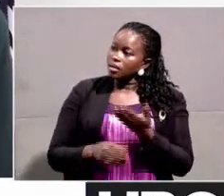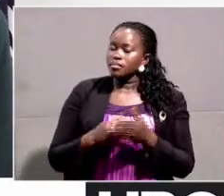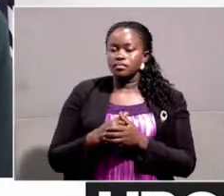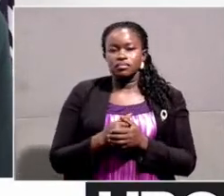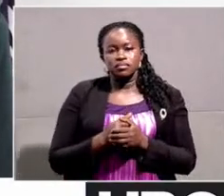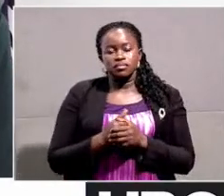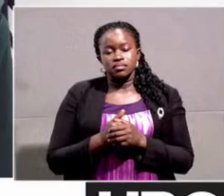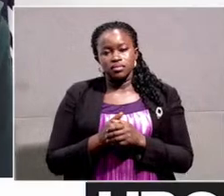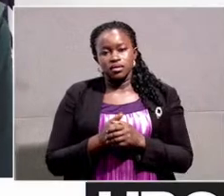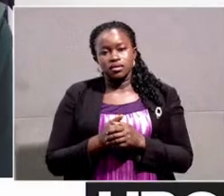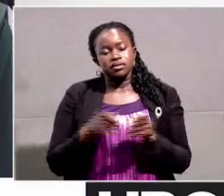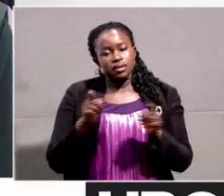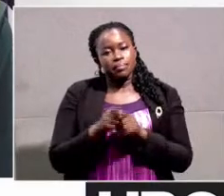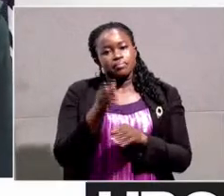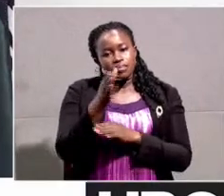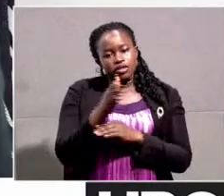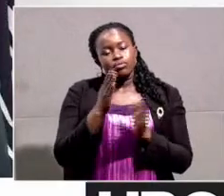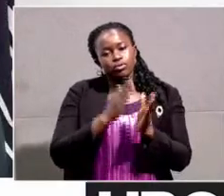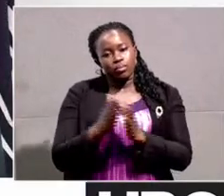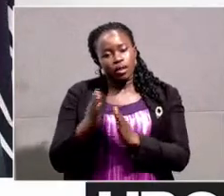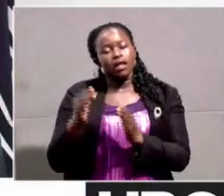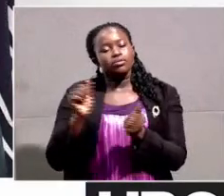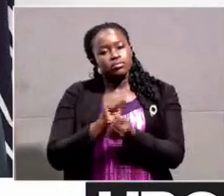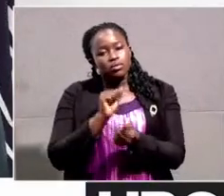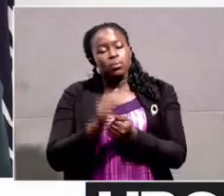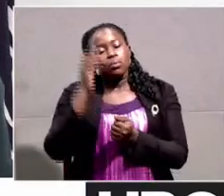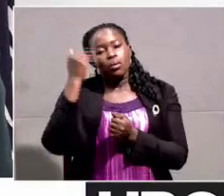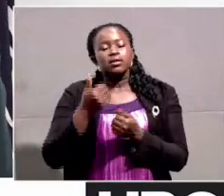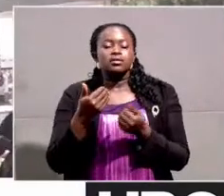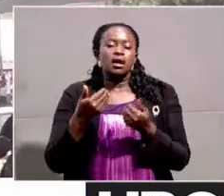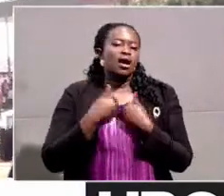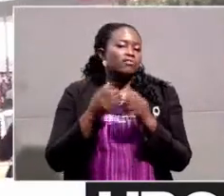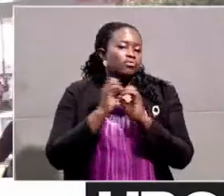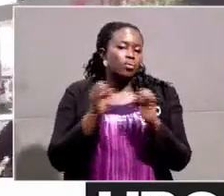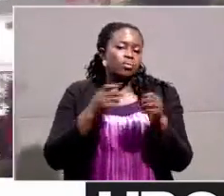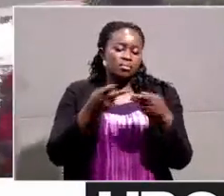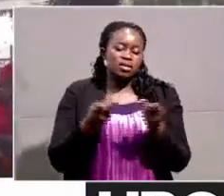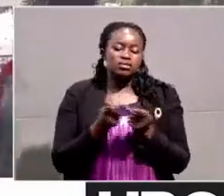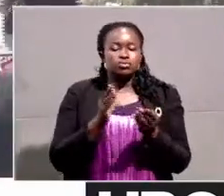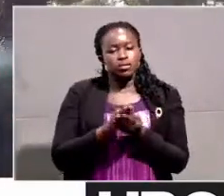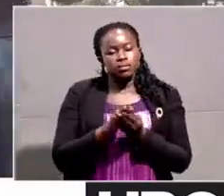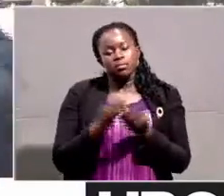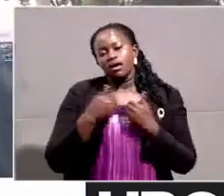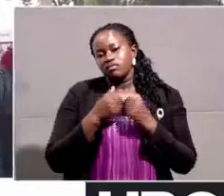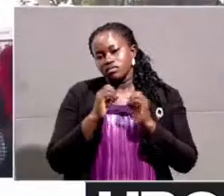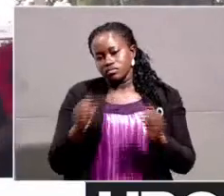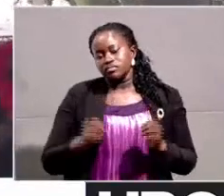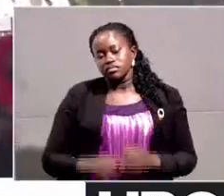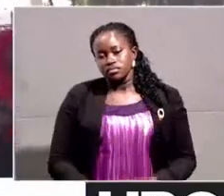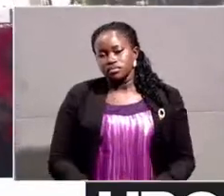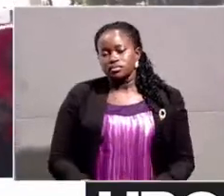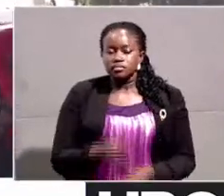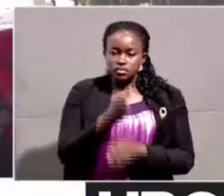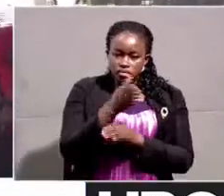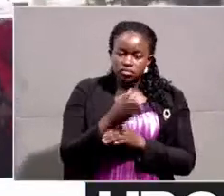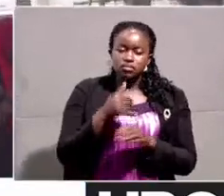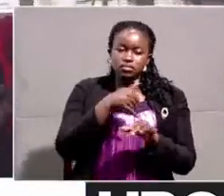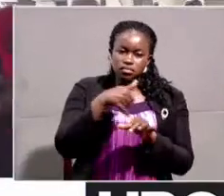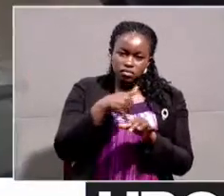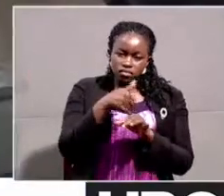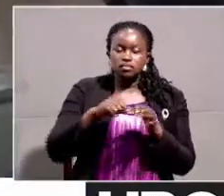to destroy these passports because we do not have where to keep these passports. The Ministry of Internal Affairs has issued a